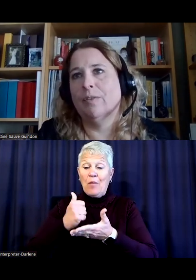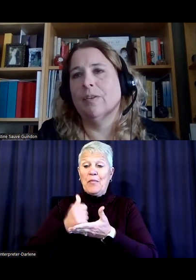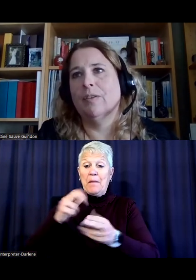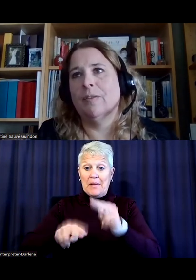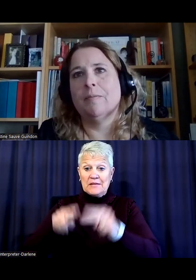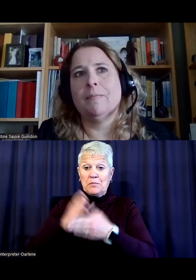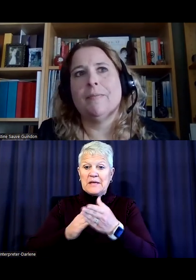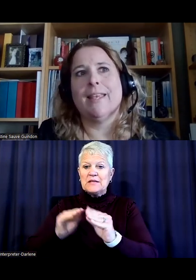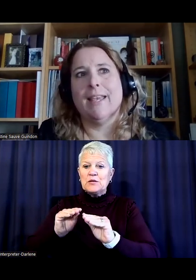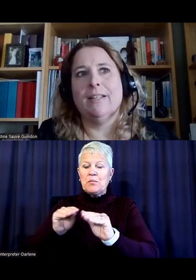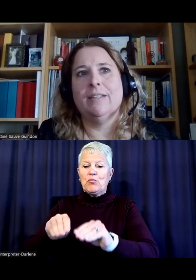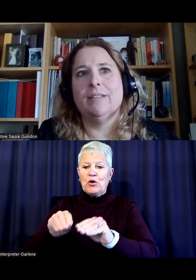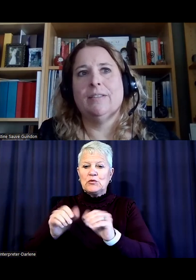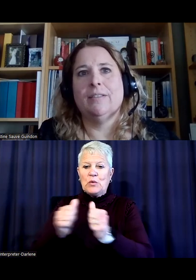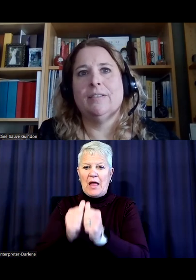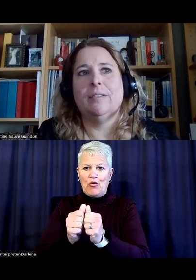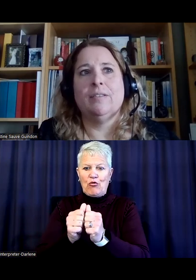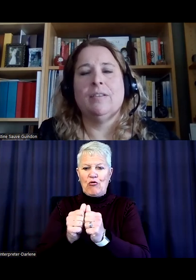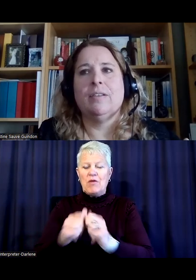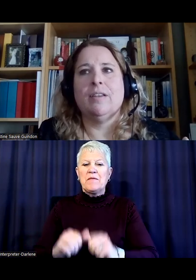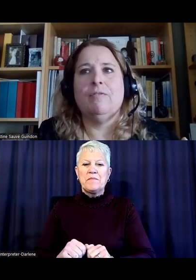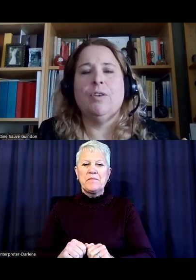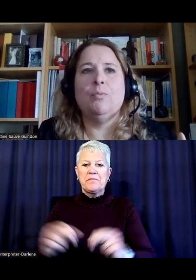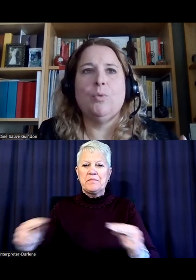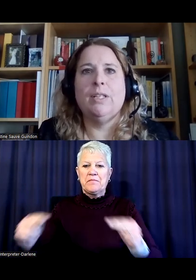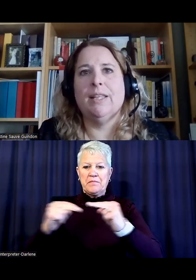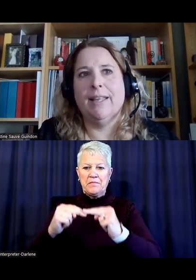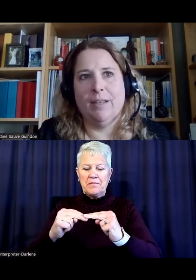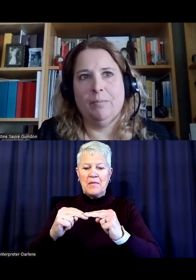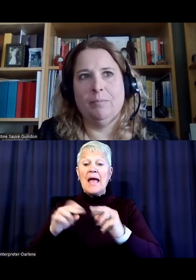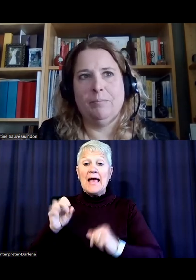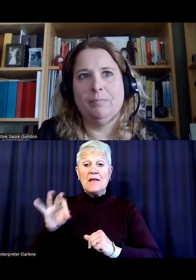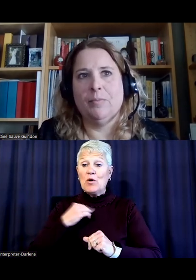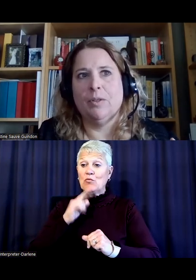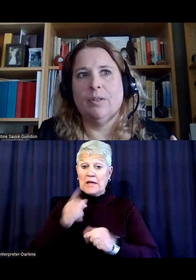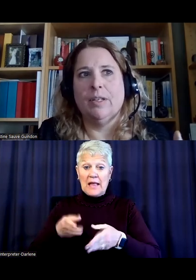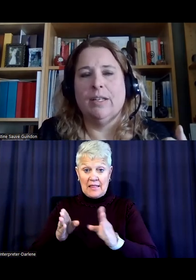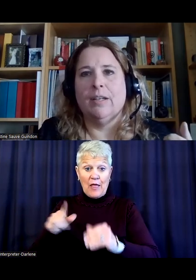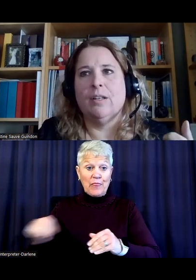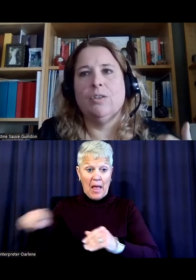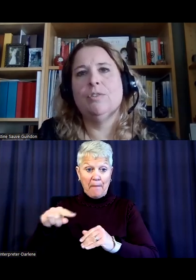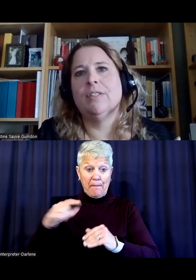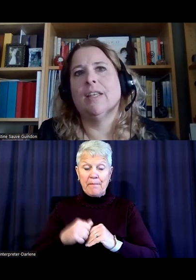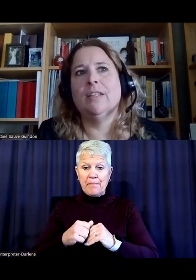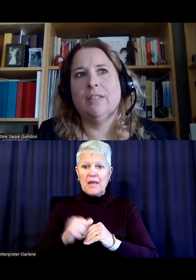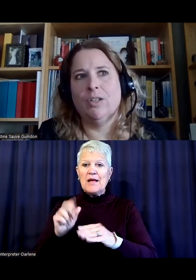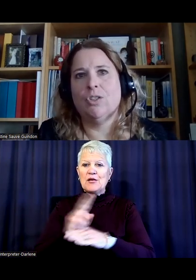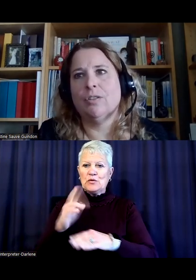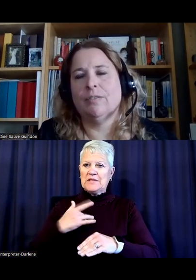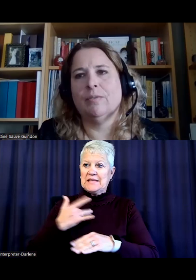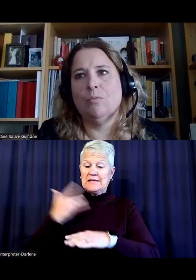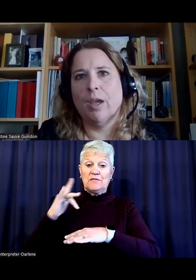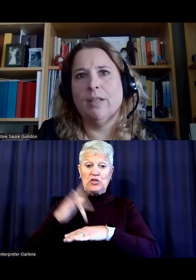together. And if we really let them use a sense of